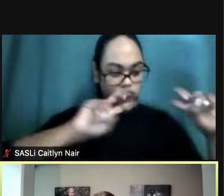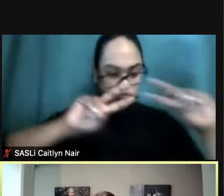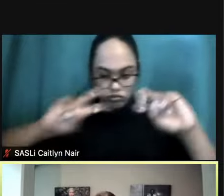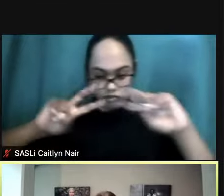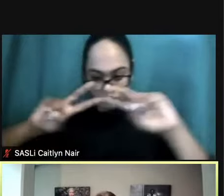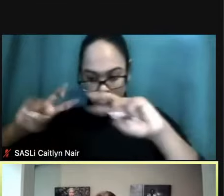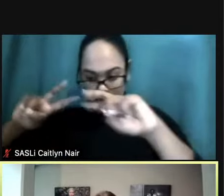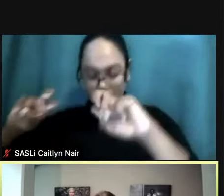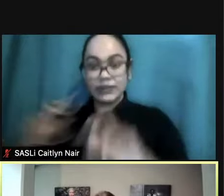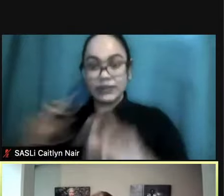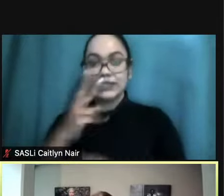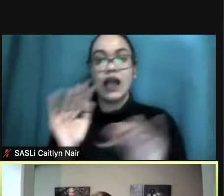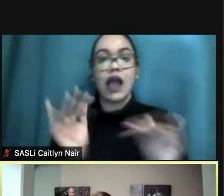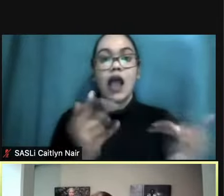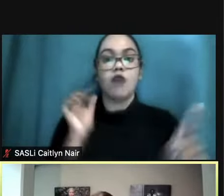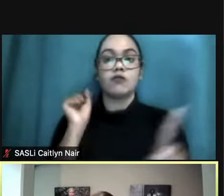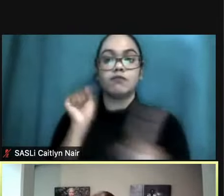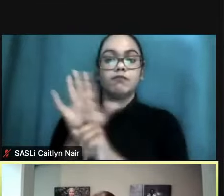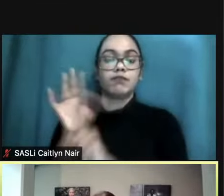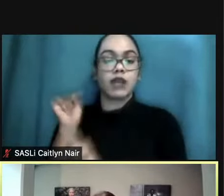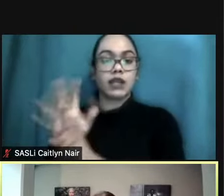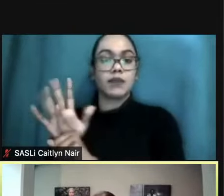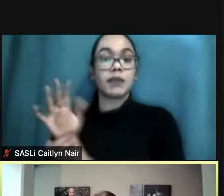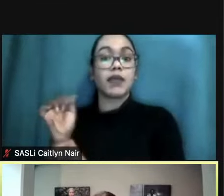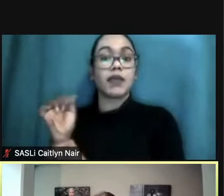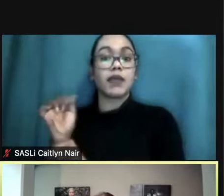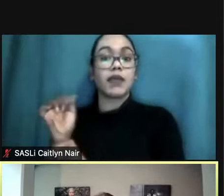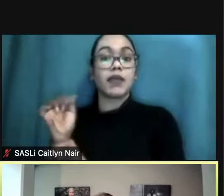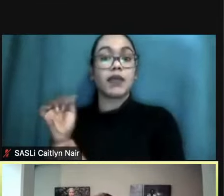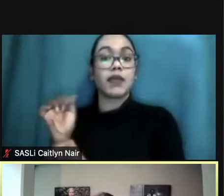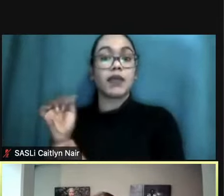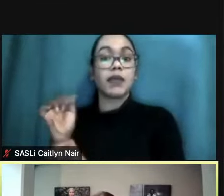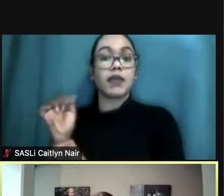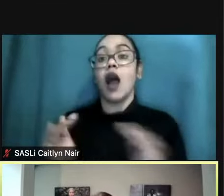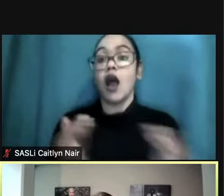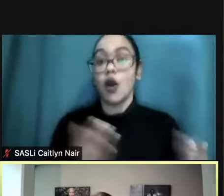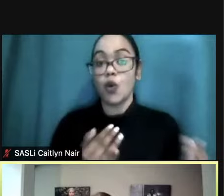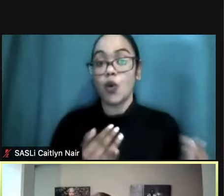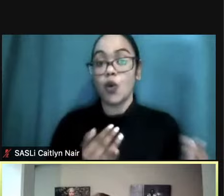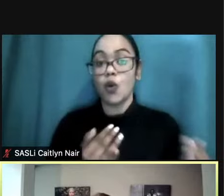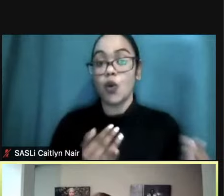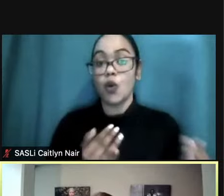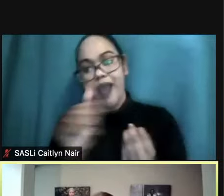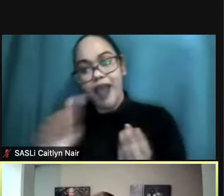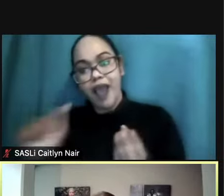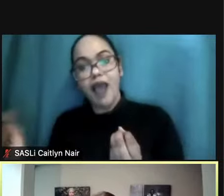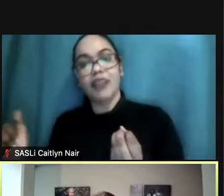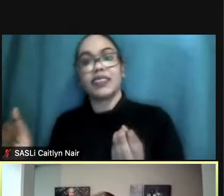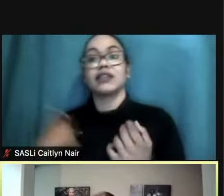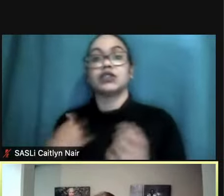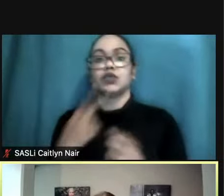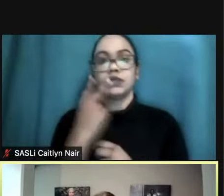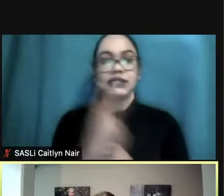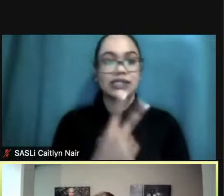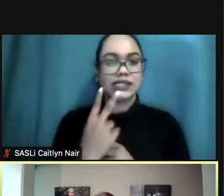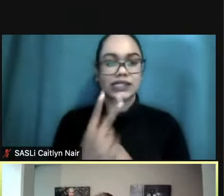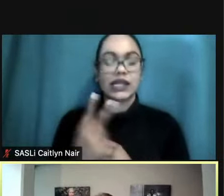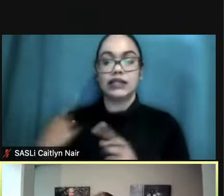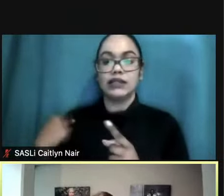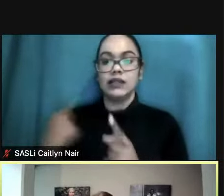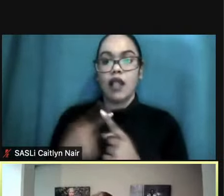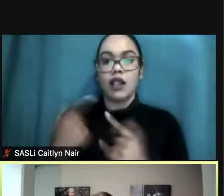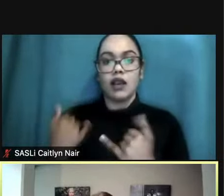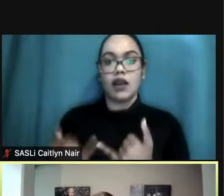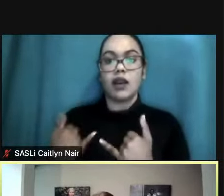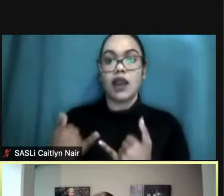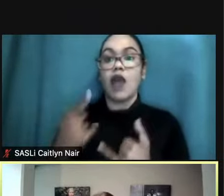non-phenotypic impact, affecting transmissibility and immunity evasion. But many others have been rarely observed until now and are not